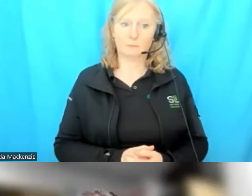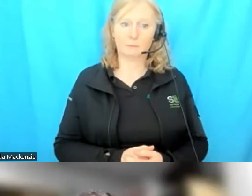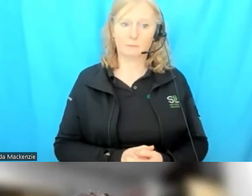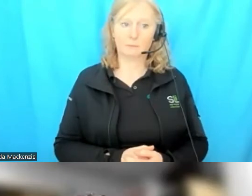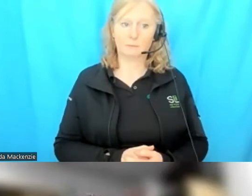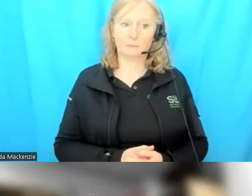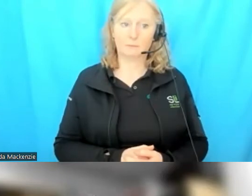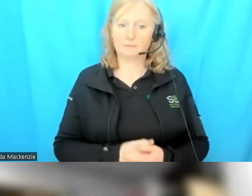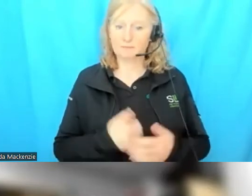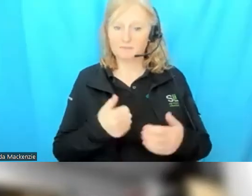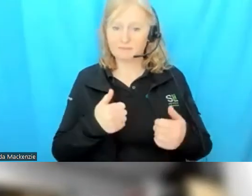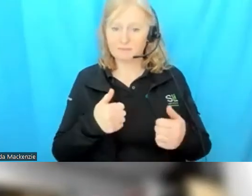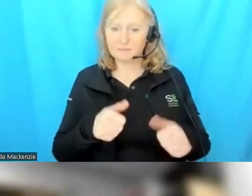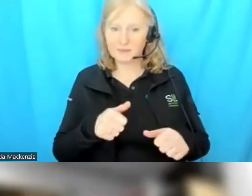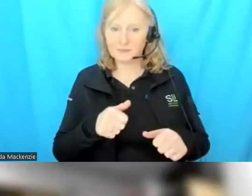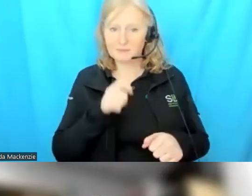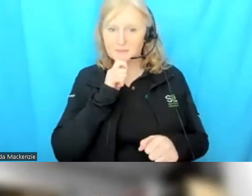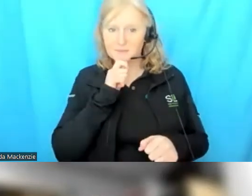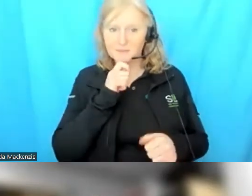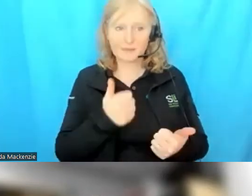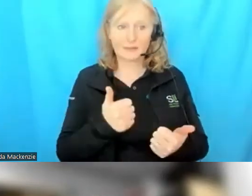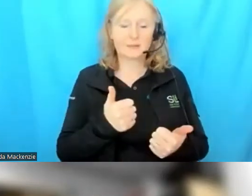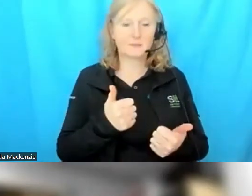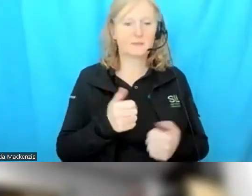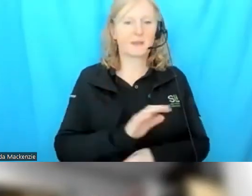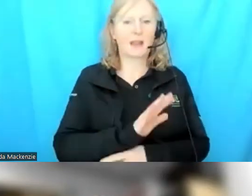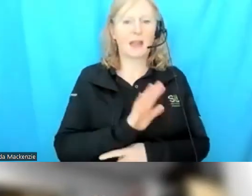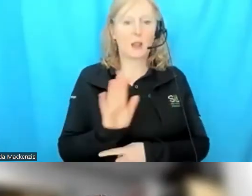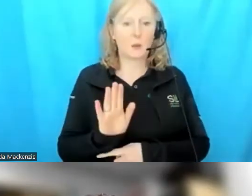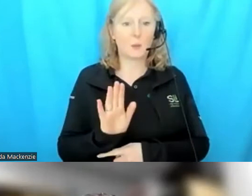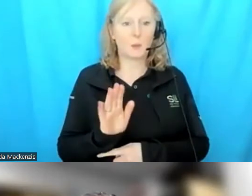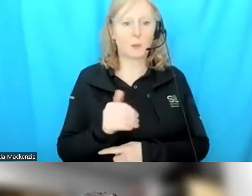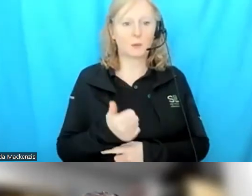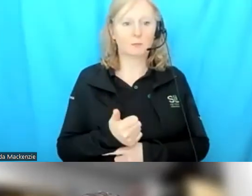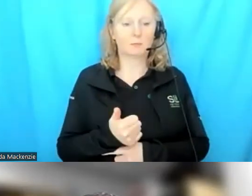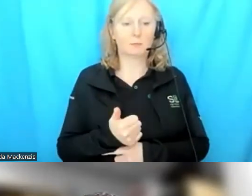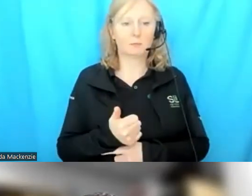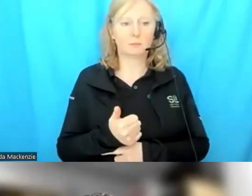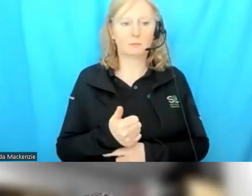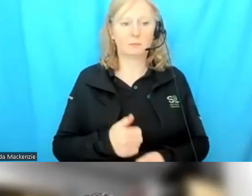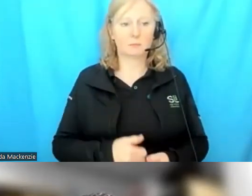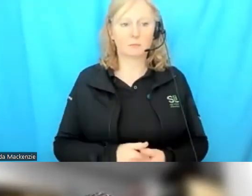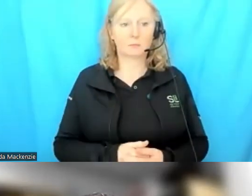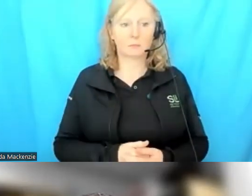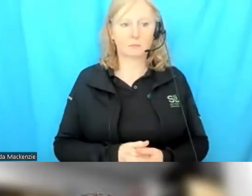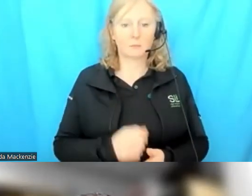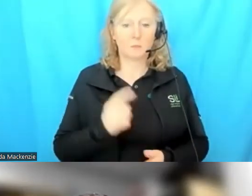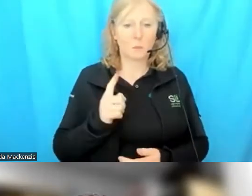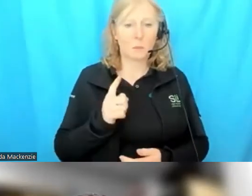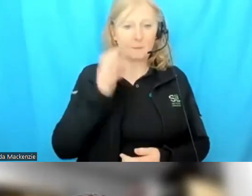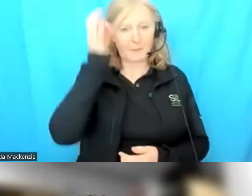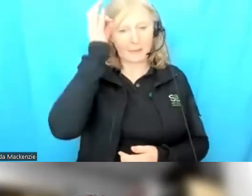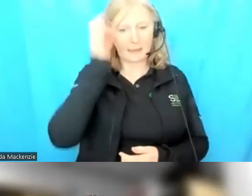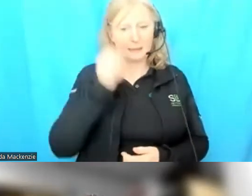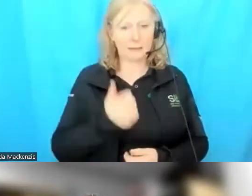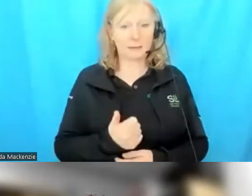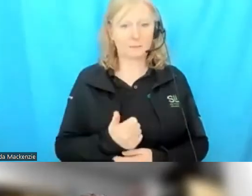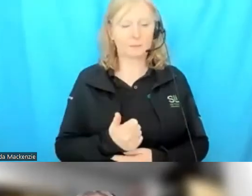That's you unmuted. Can you go, Billy? I did, yes. If you give me a wee minute. Oh,